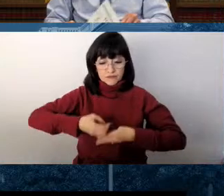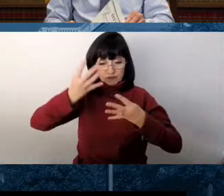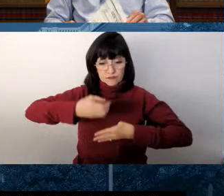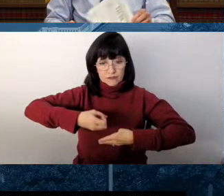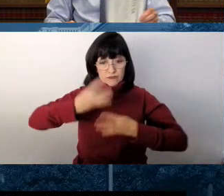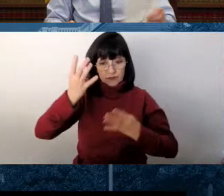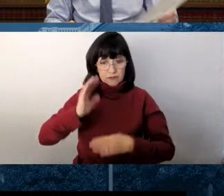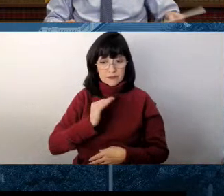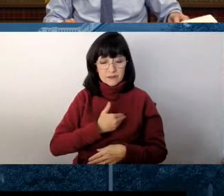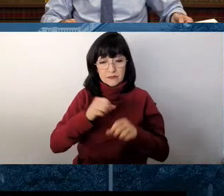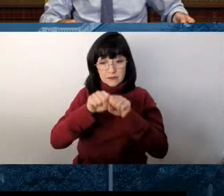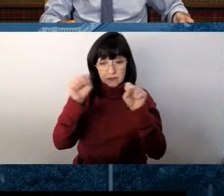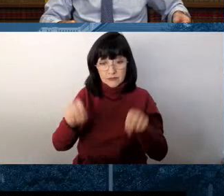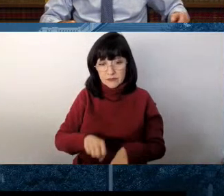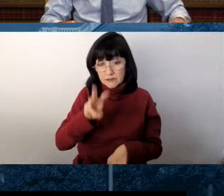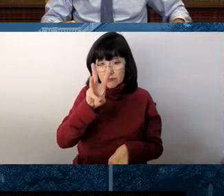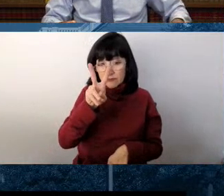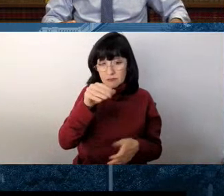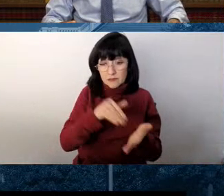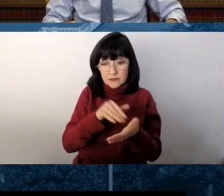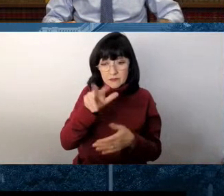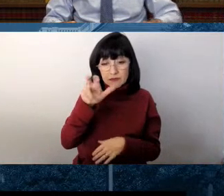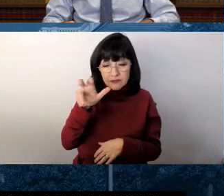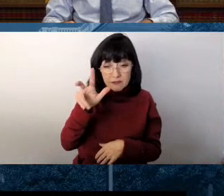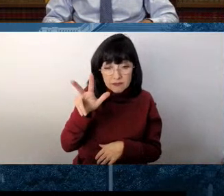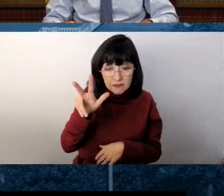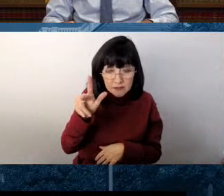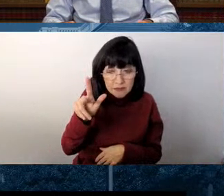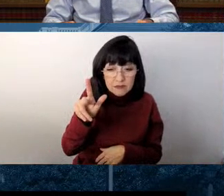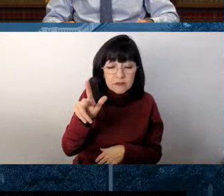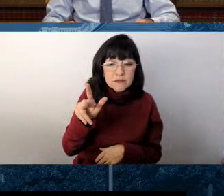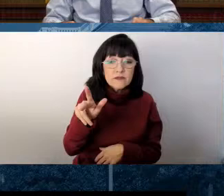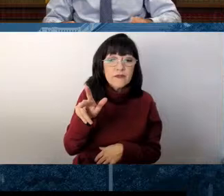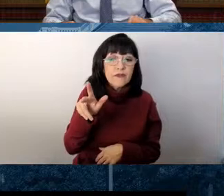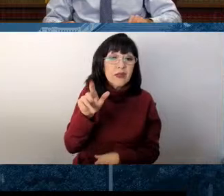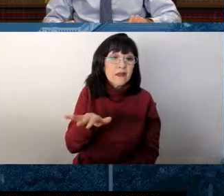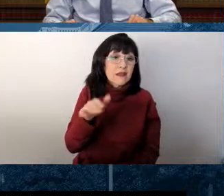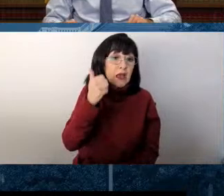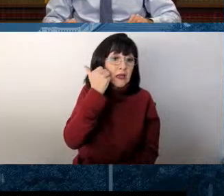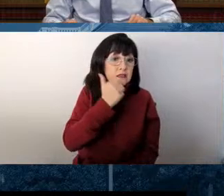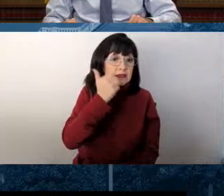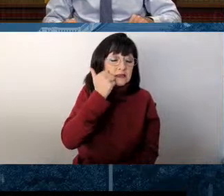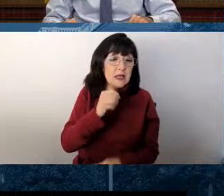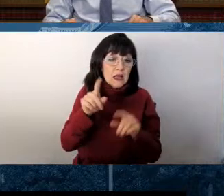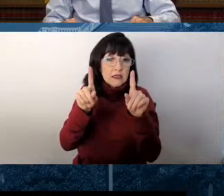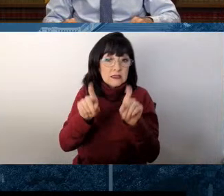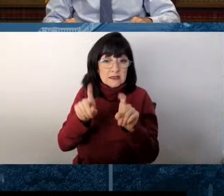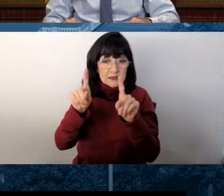62,323. Our daily tests performed, as I said,